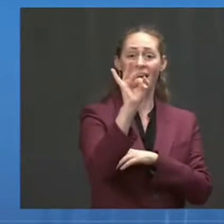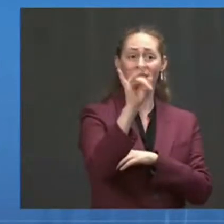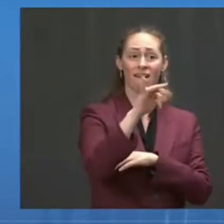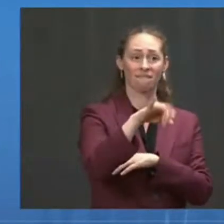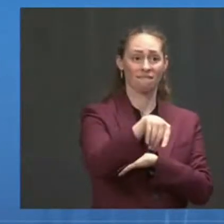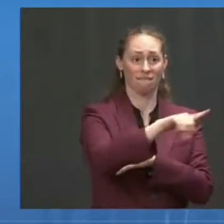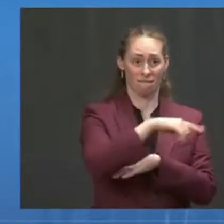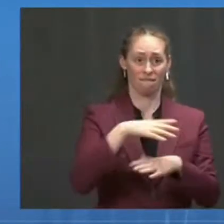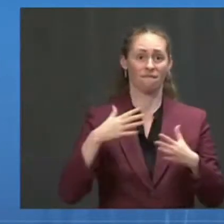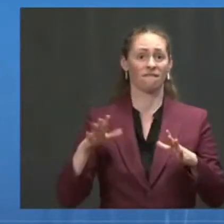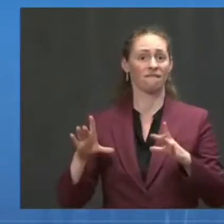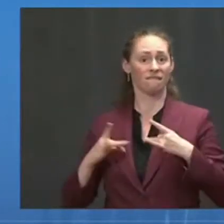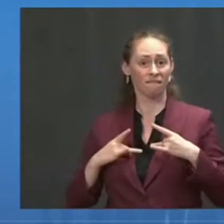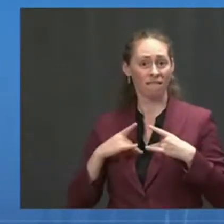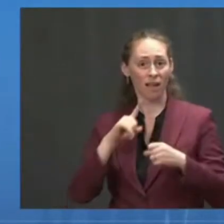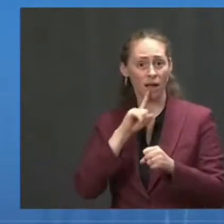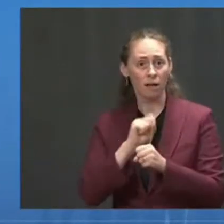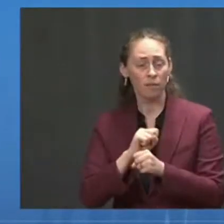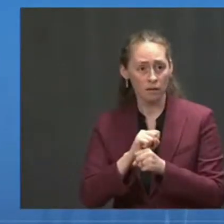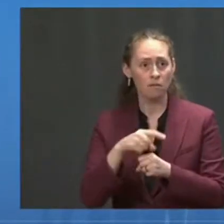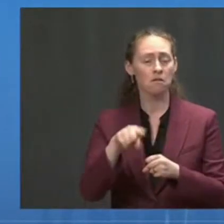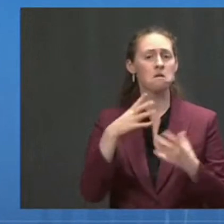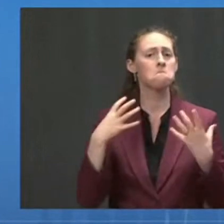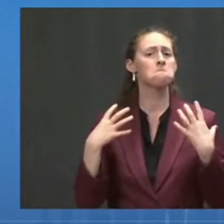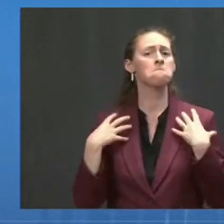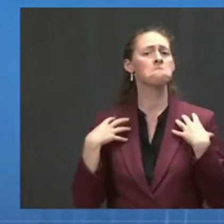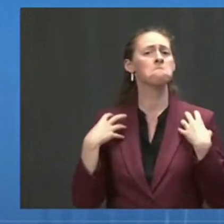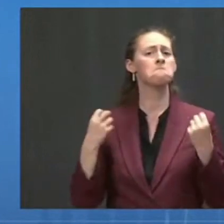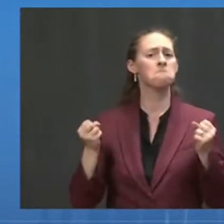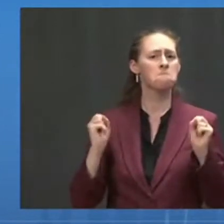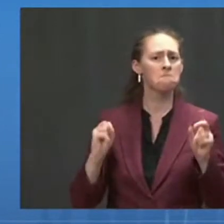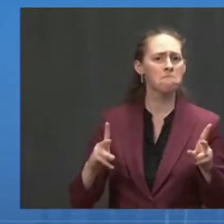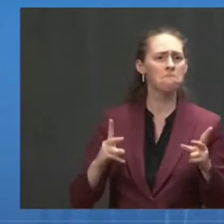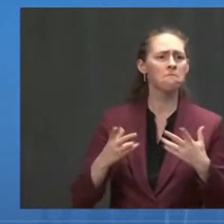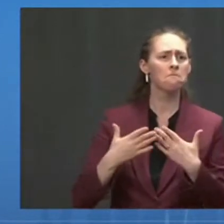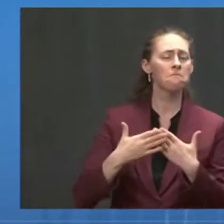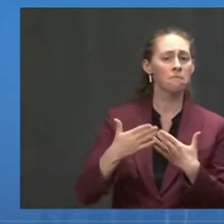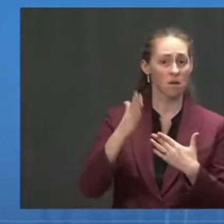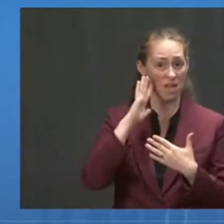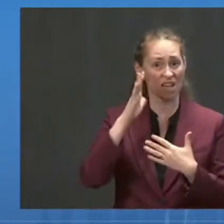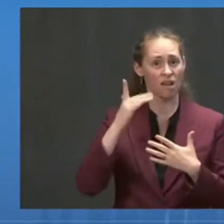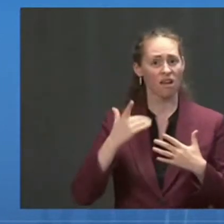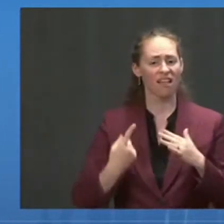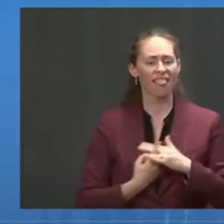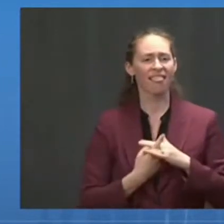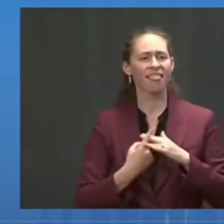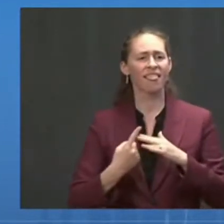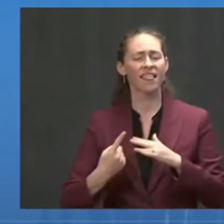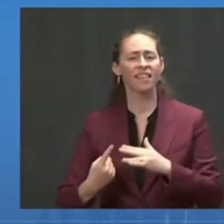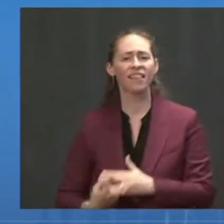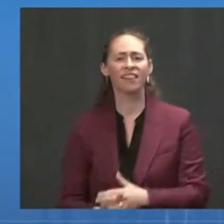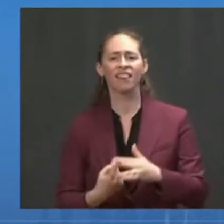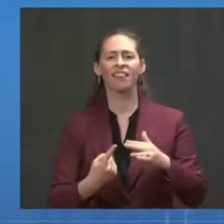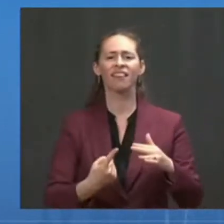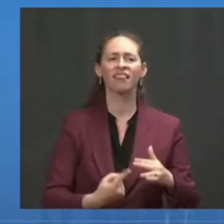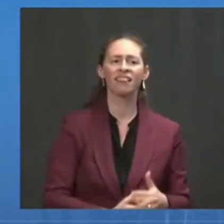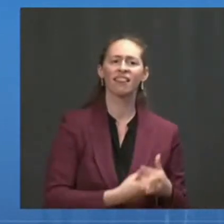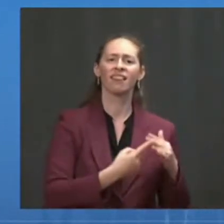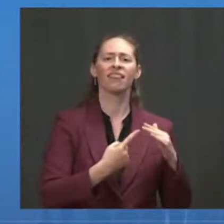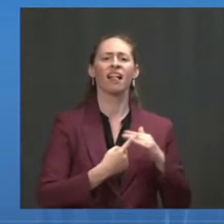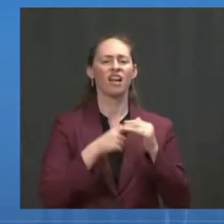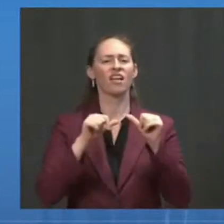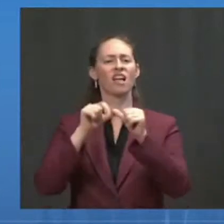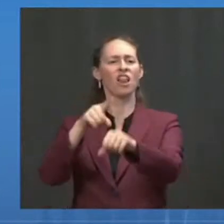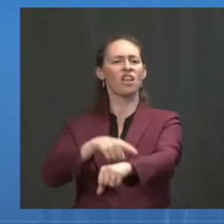cases? And then, Jeff, for you, now that more entities are requiring vaccines, is the administration reconsidering something like